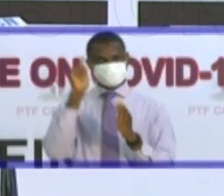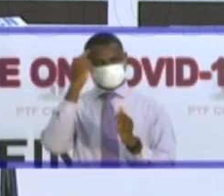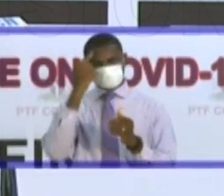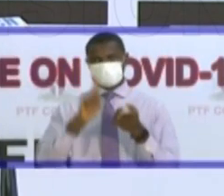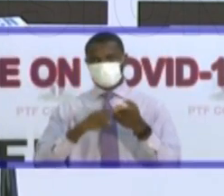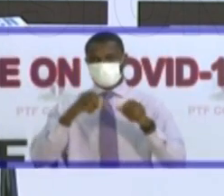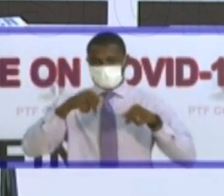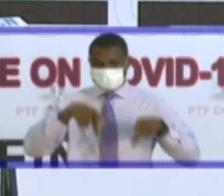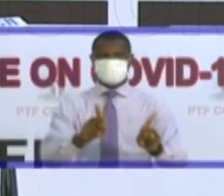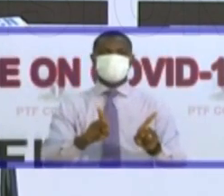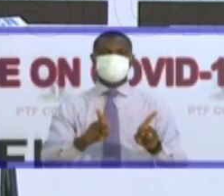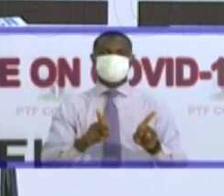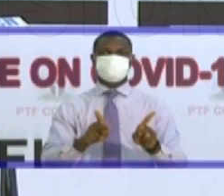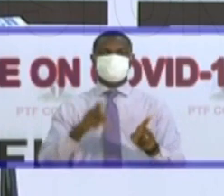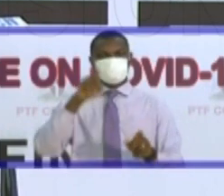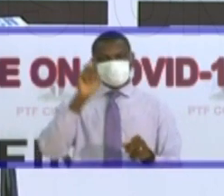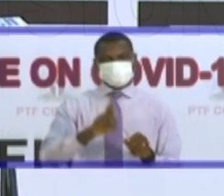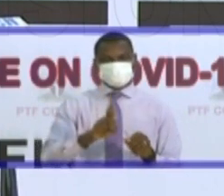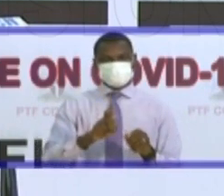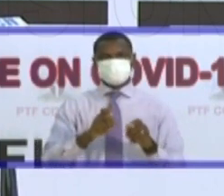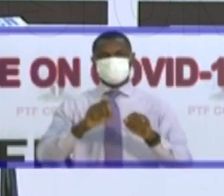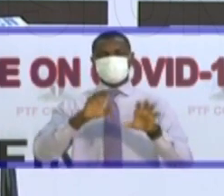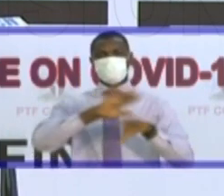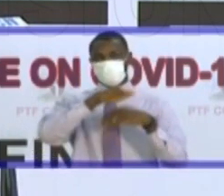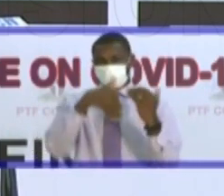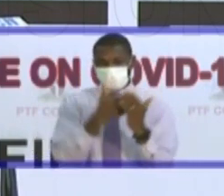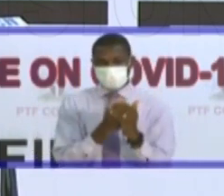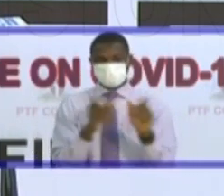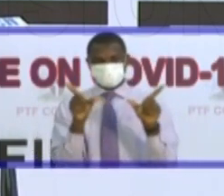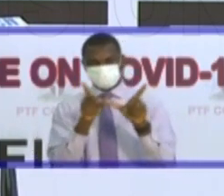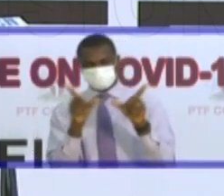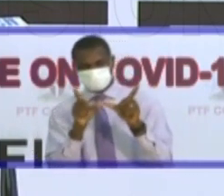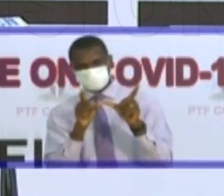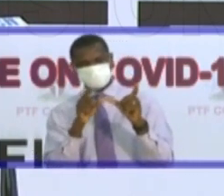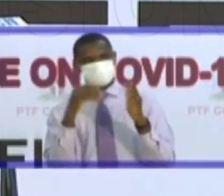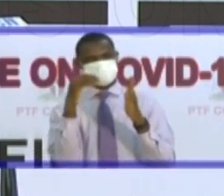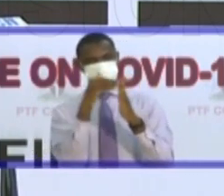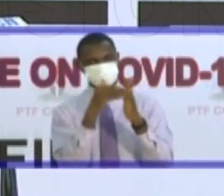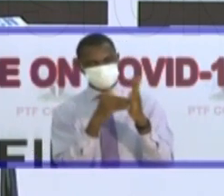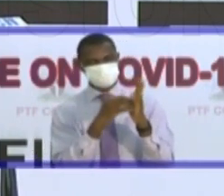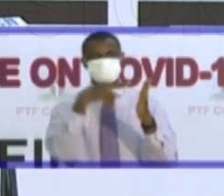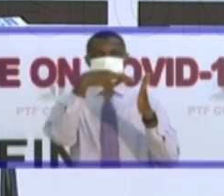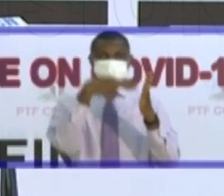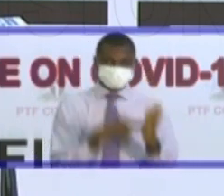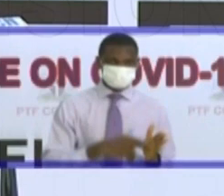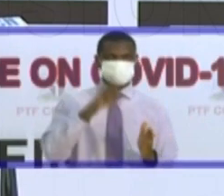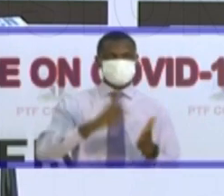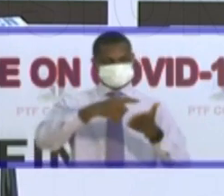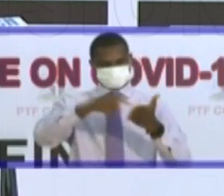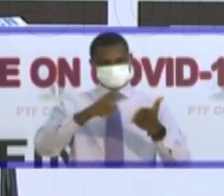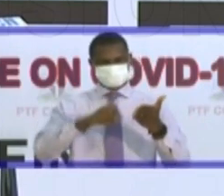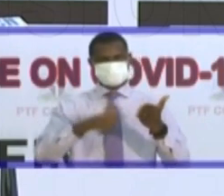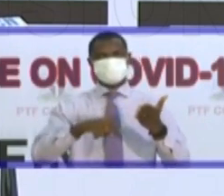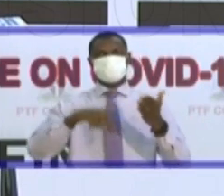and control standards and be accredited by a state accreditation team according to the